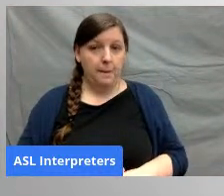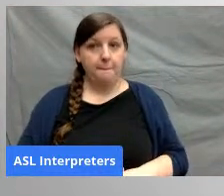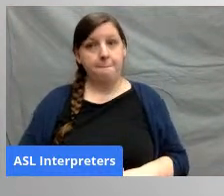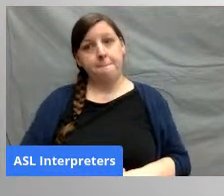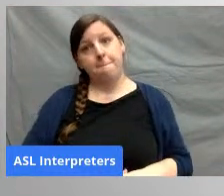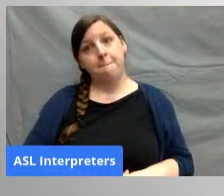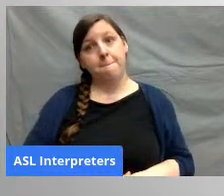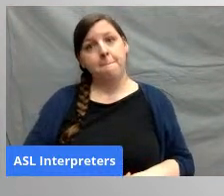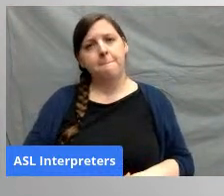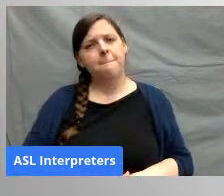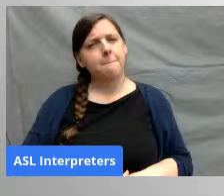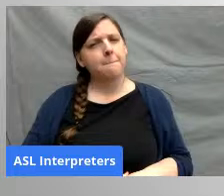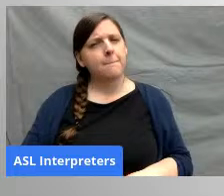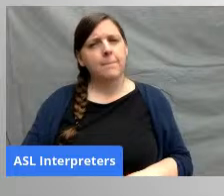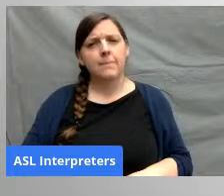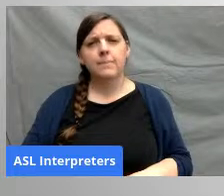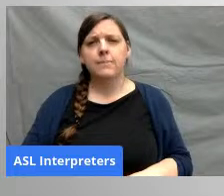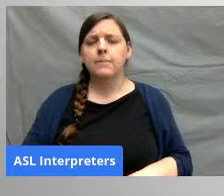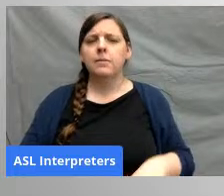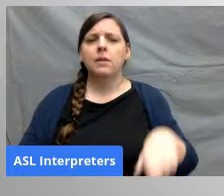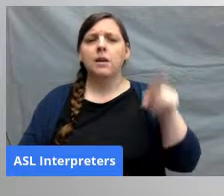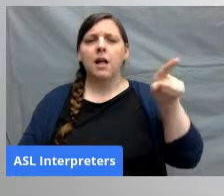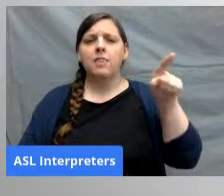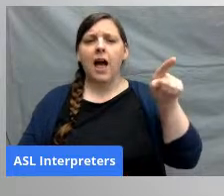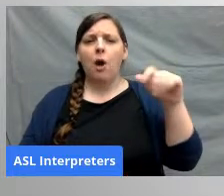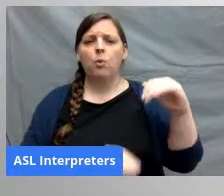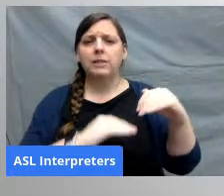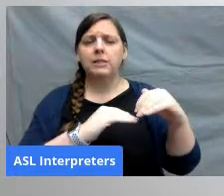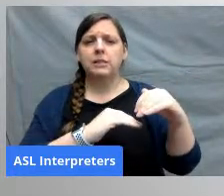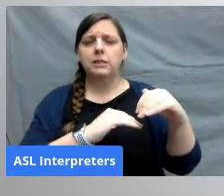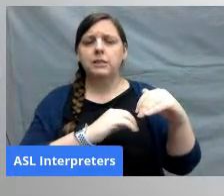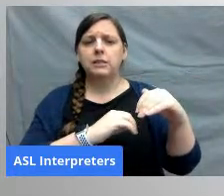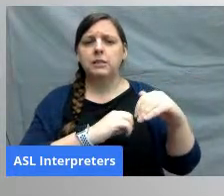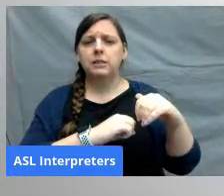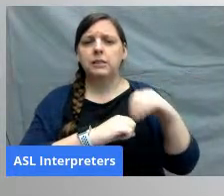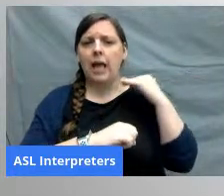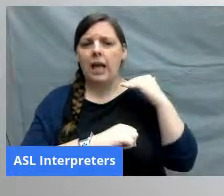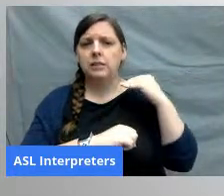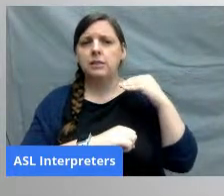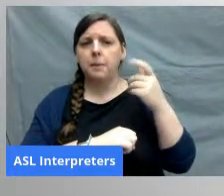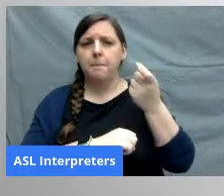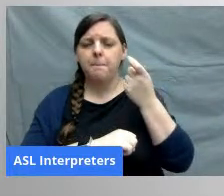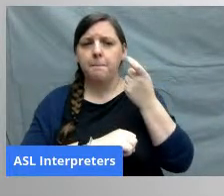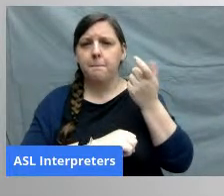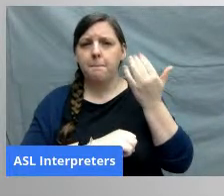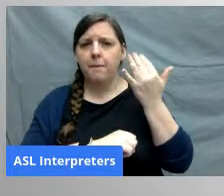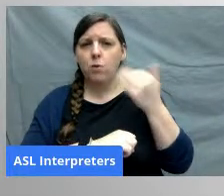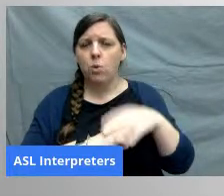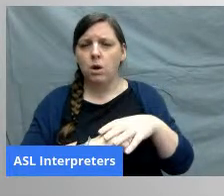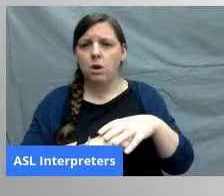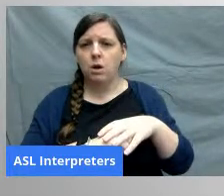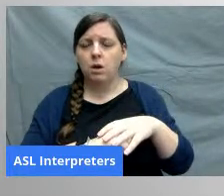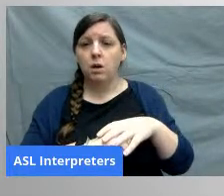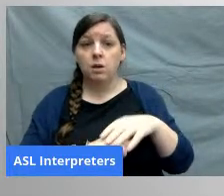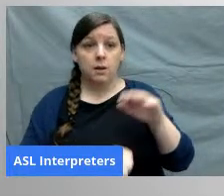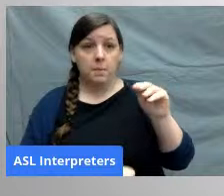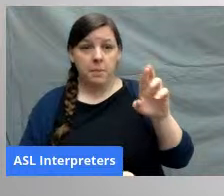And if I'm not mistaken, this was sent to us earlier, I think. Yeah. Mr. Gaskins, do you need to just give